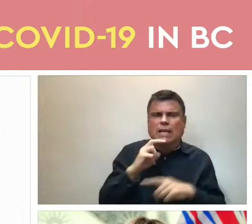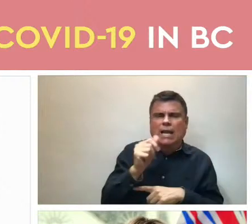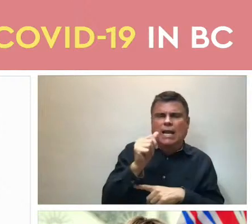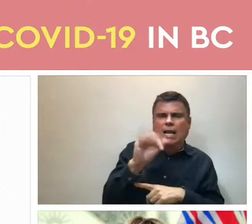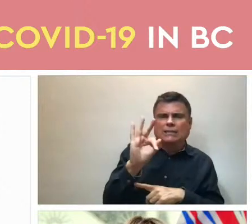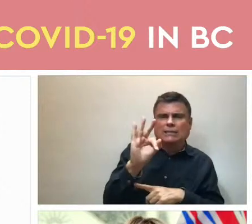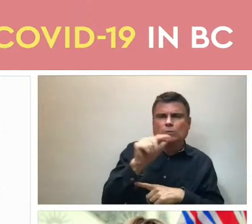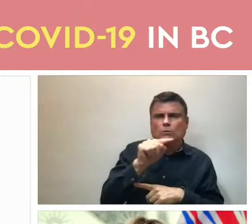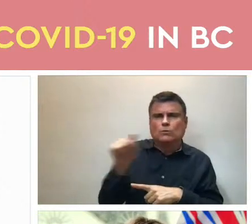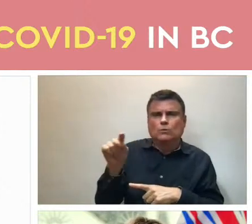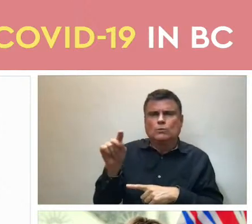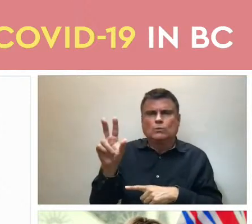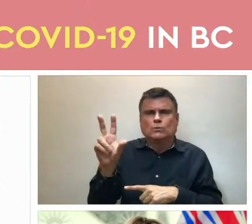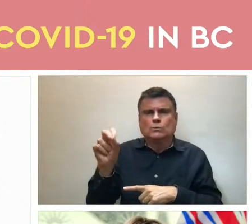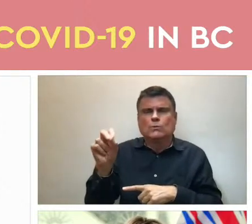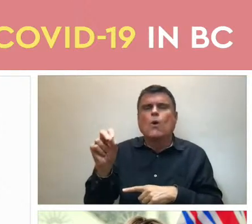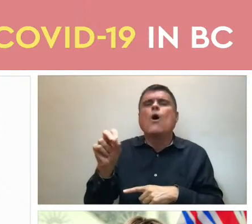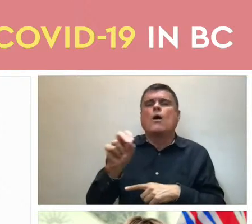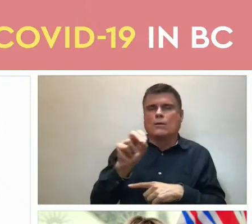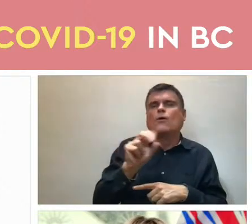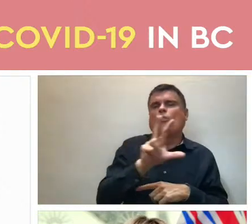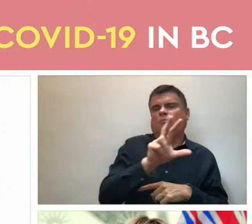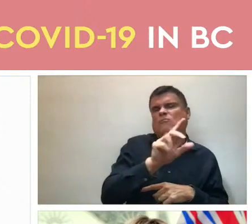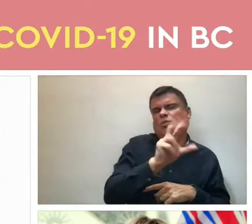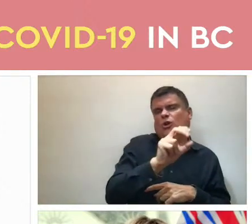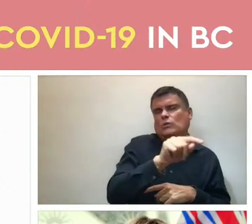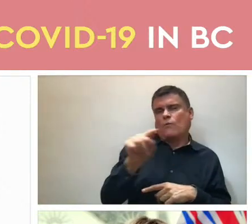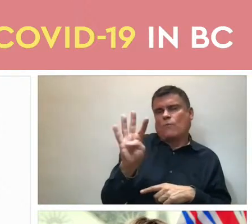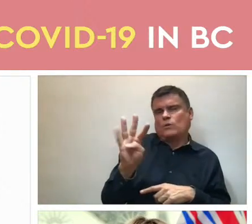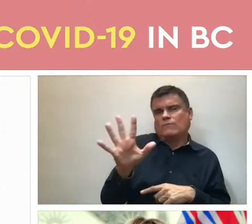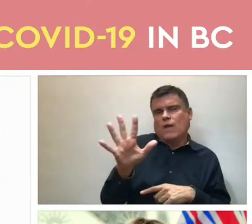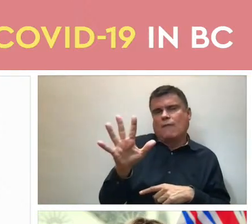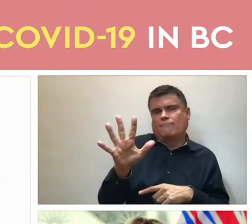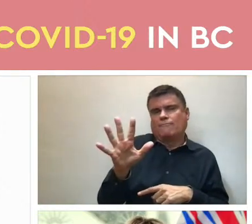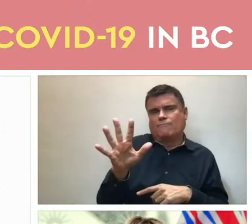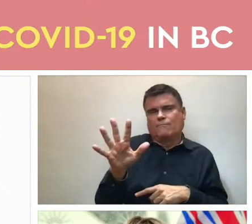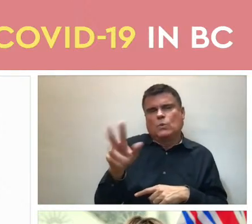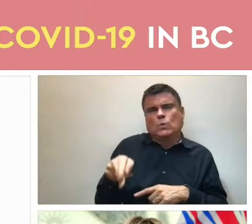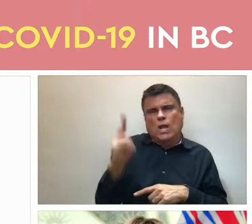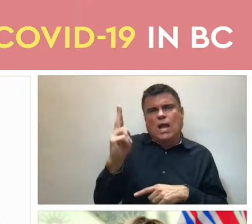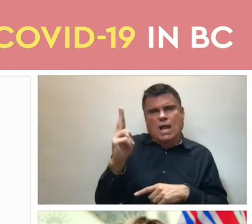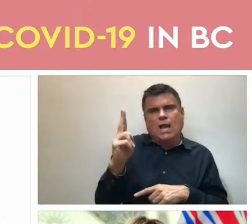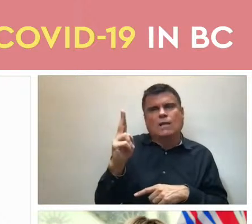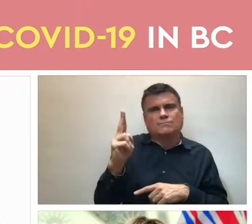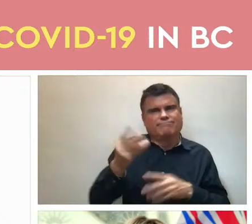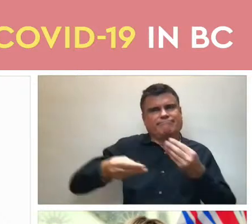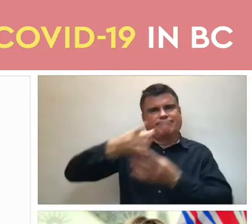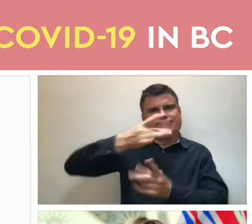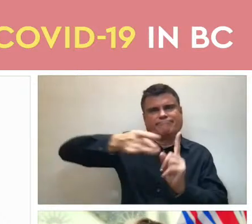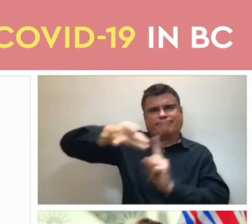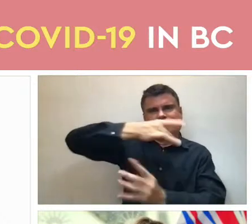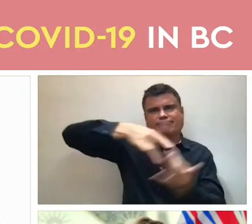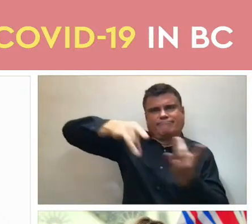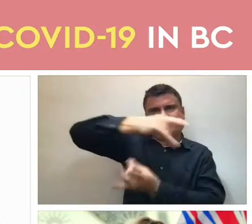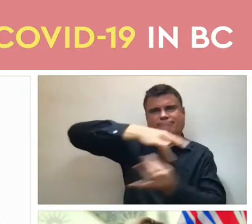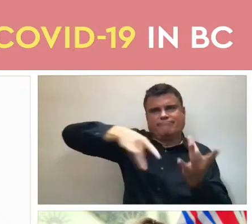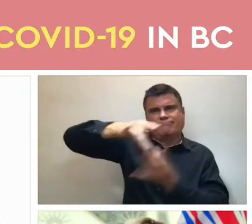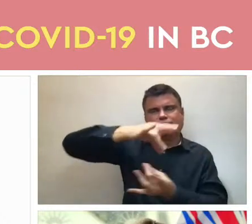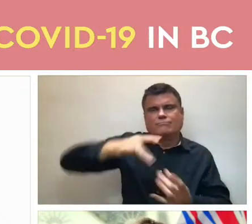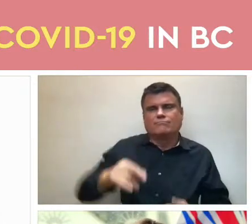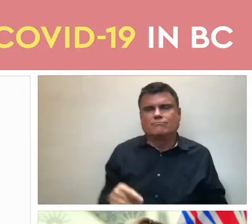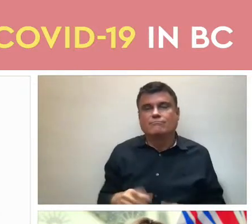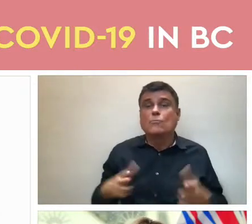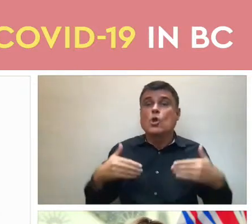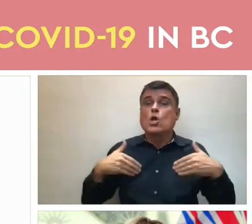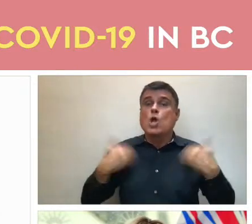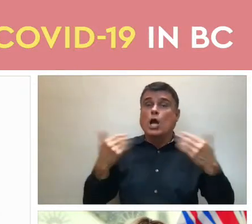age range, and that is what's driving much of the pandemic. We are seeing an increase in younger children,